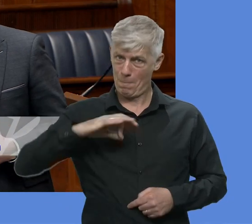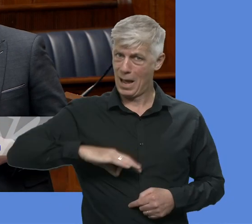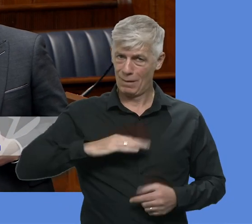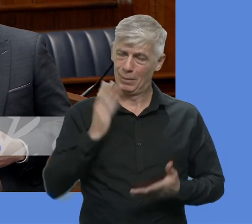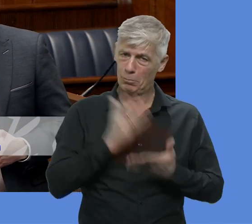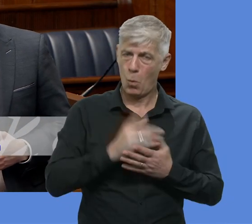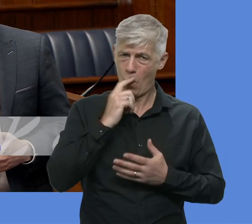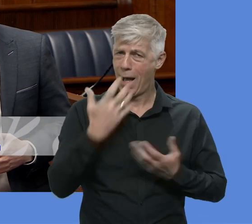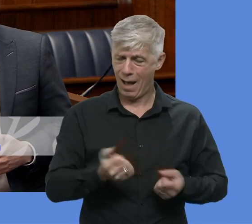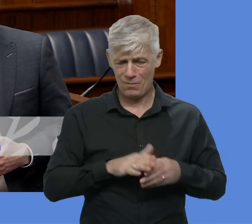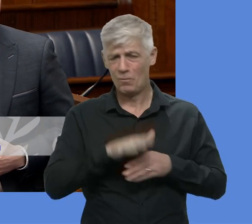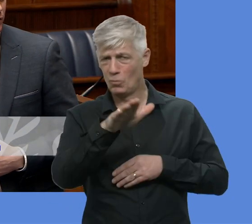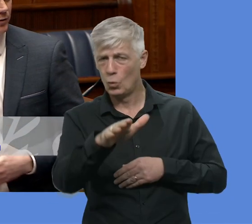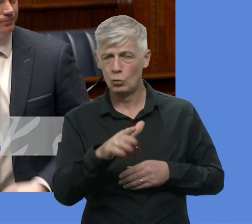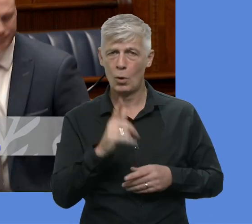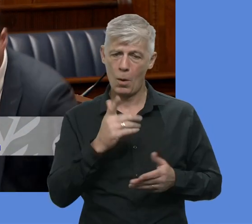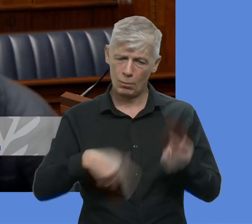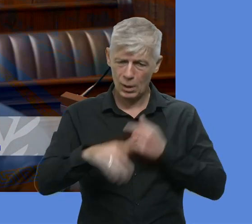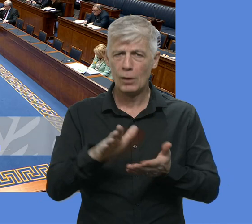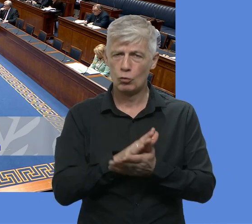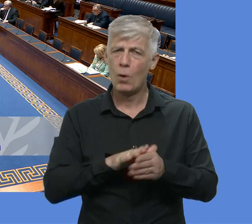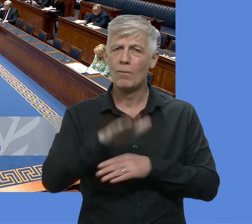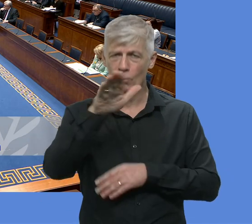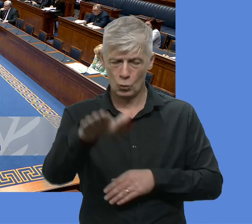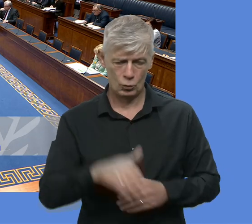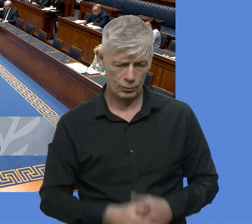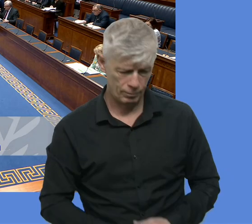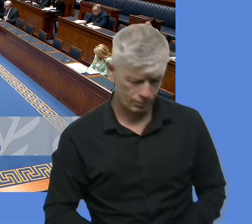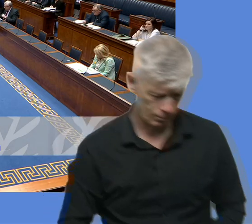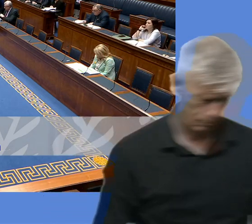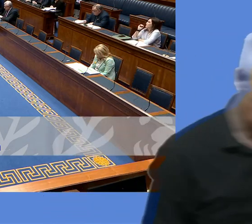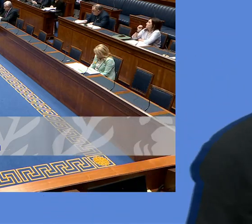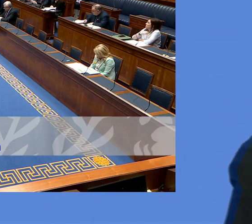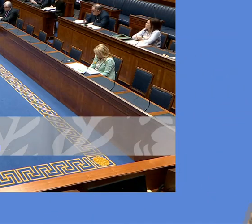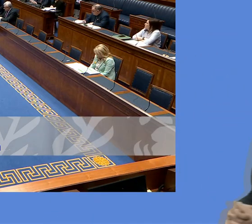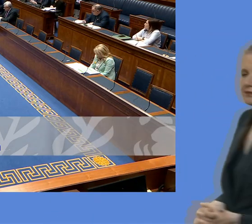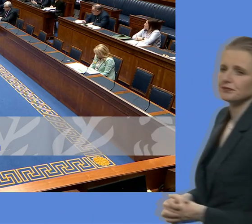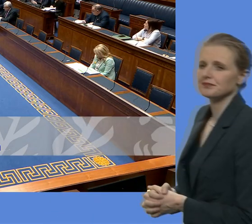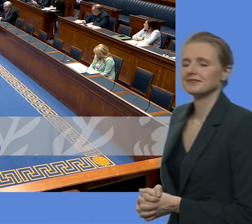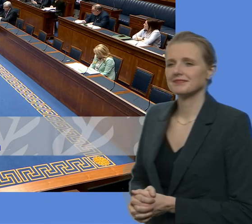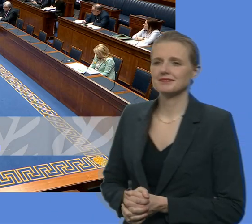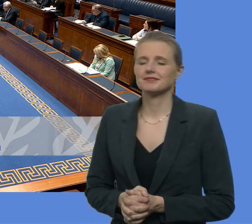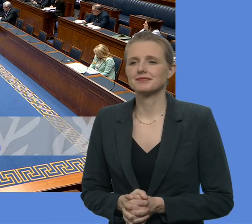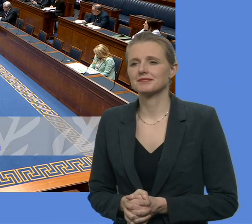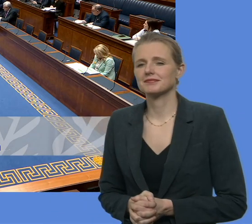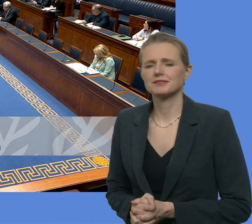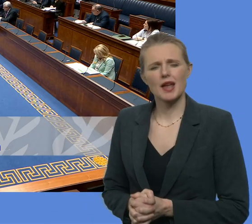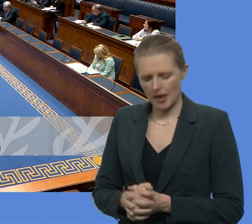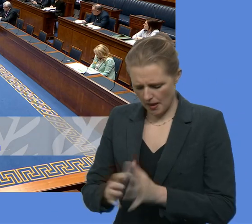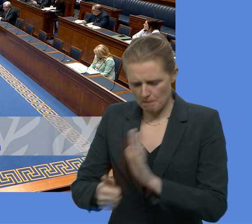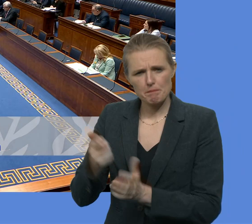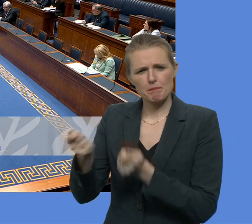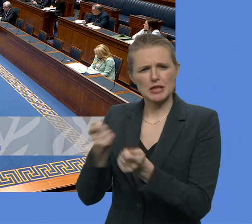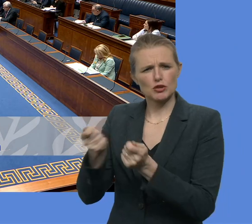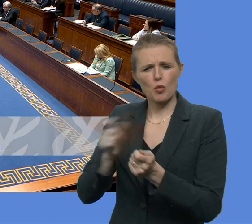people to enjoy those as soon as possible. Daniel McCrossan. Mr. Speaker, Minister, could you provide an update on the regeneration of